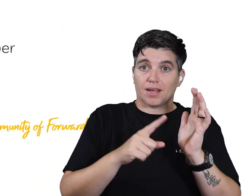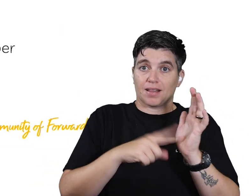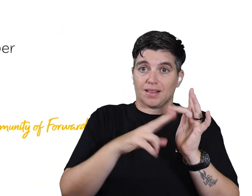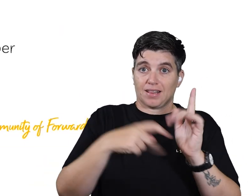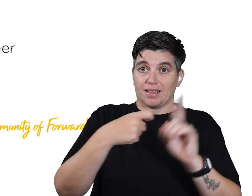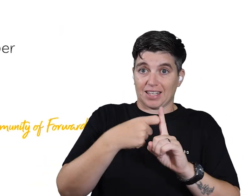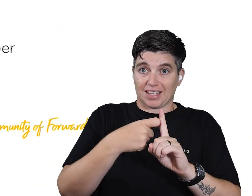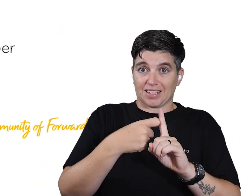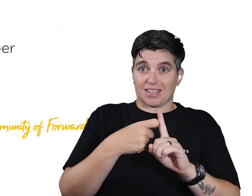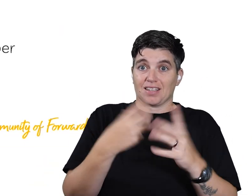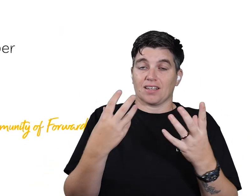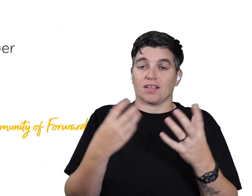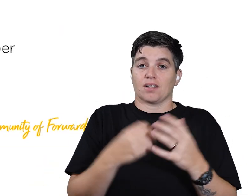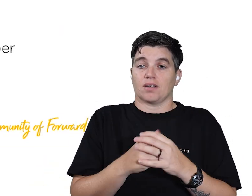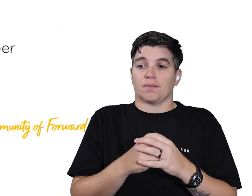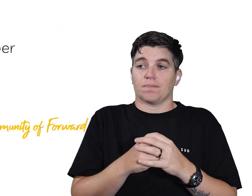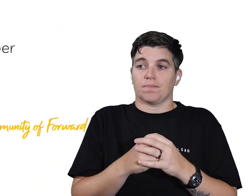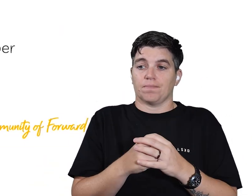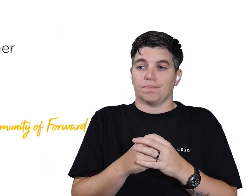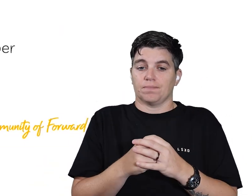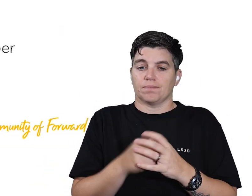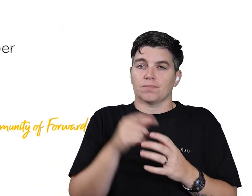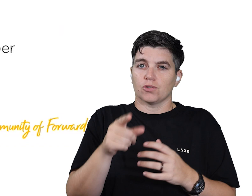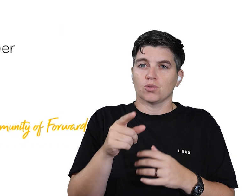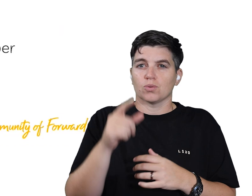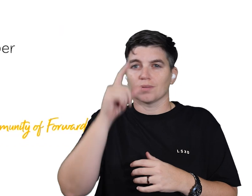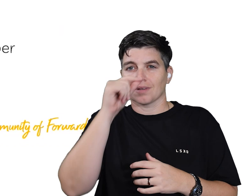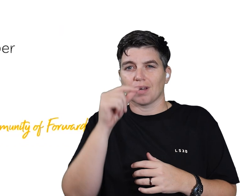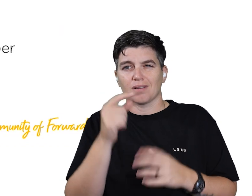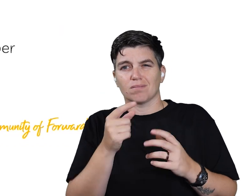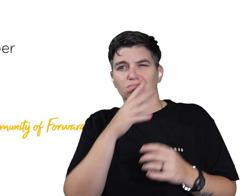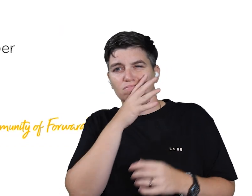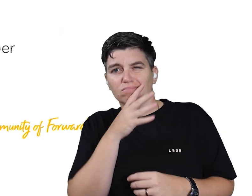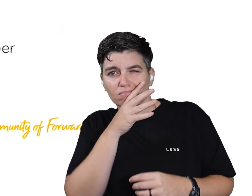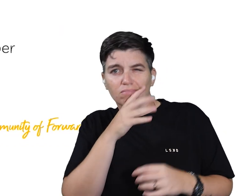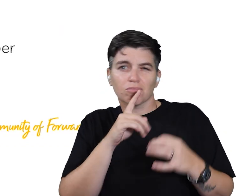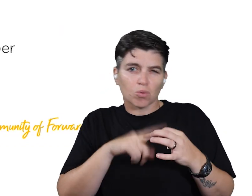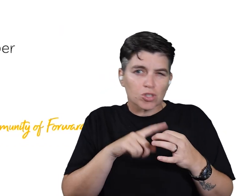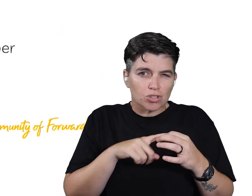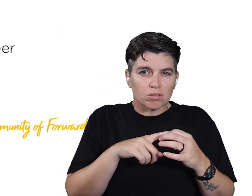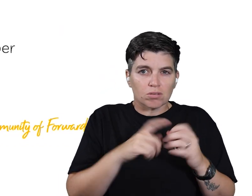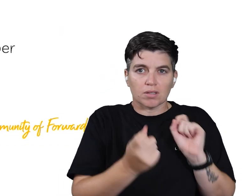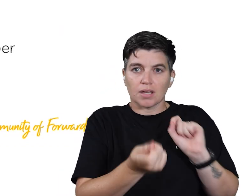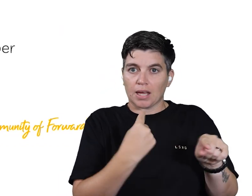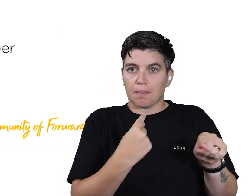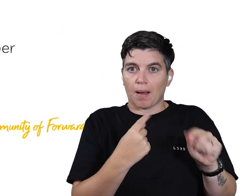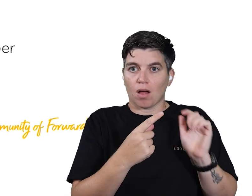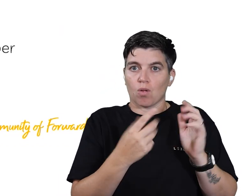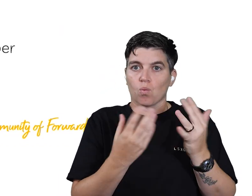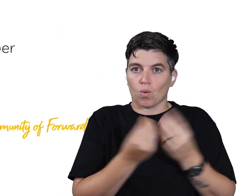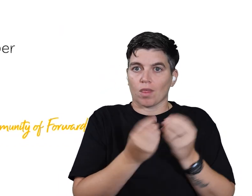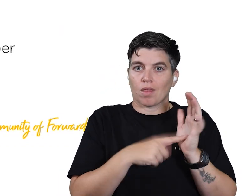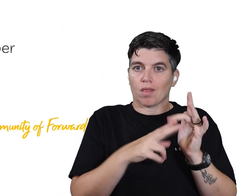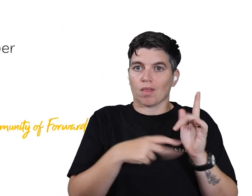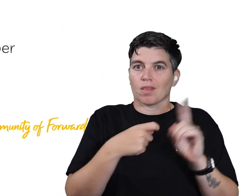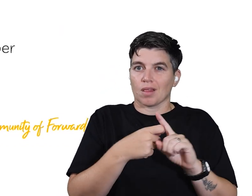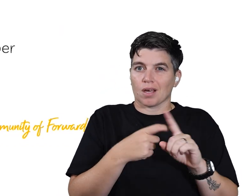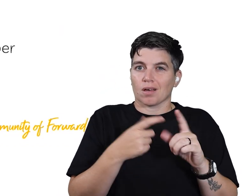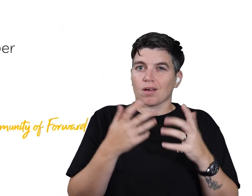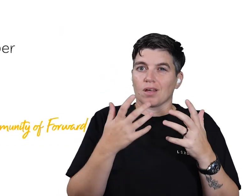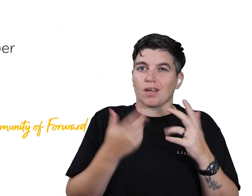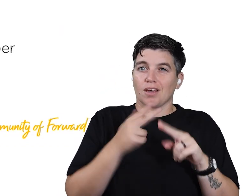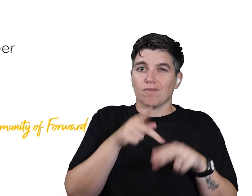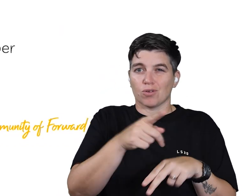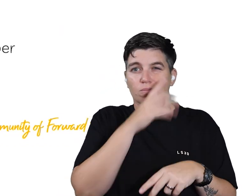with a link for you to just ask any further clarifying questions that you may have in regards to some of the content